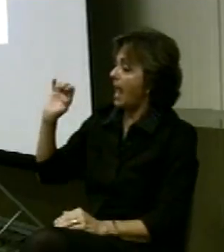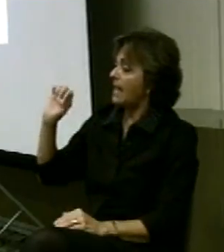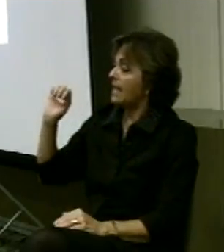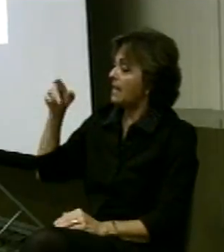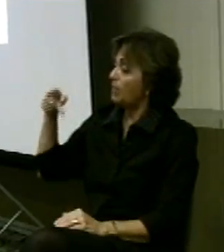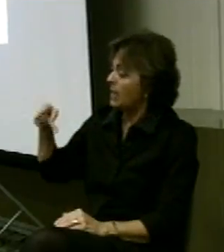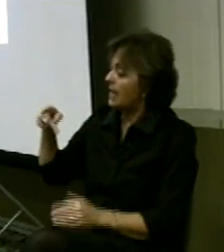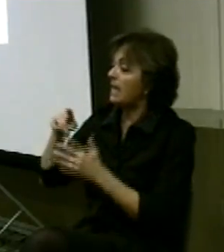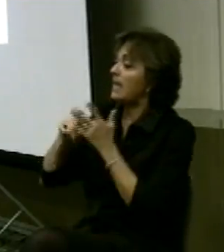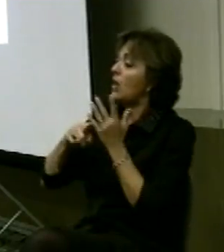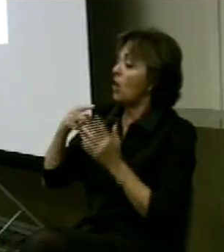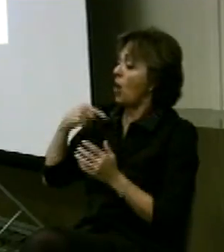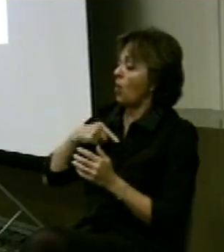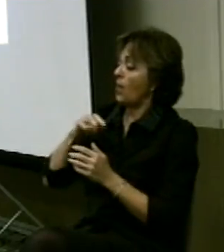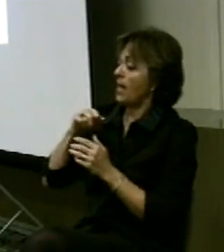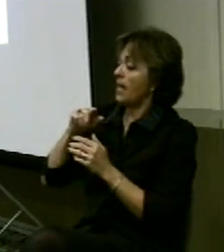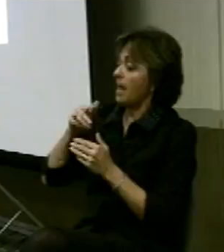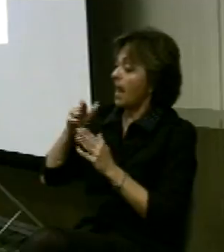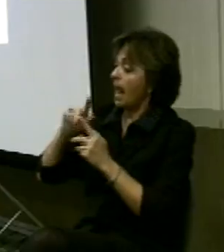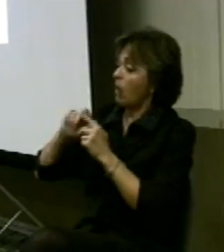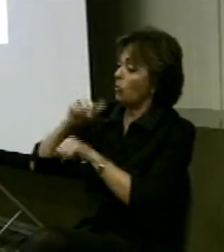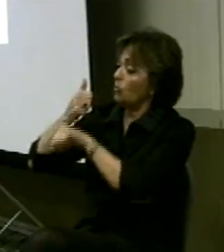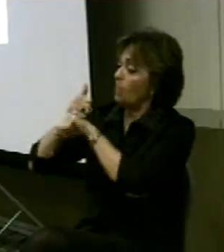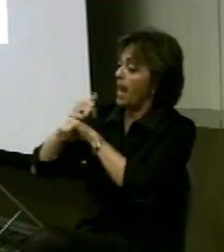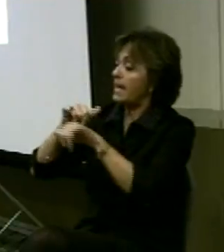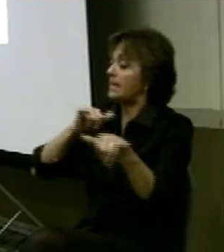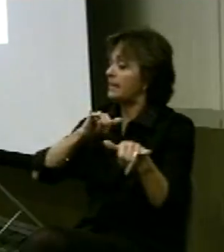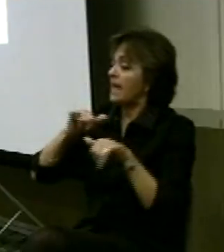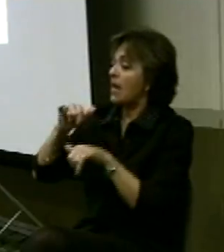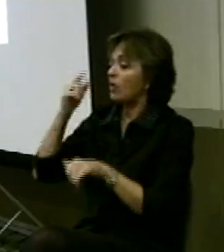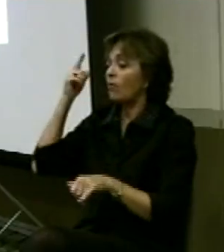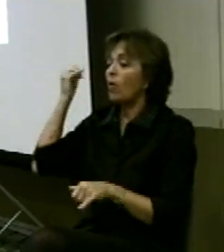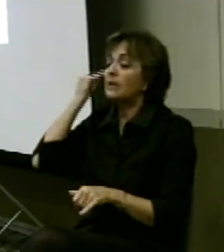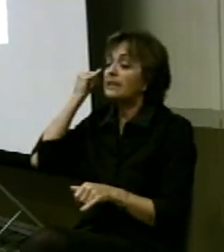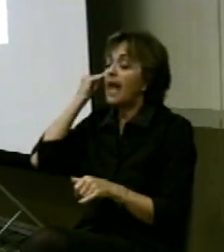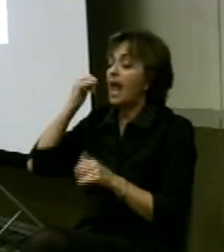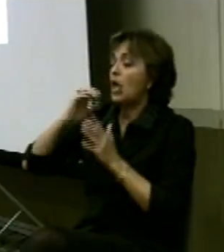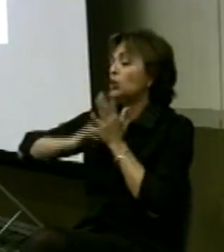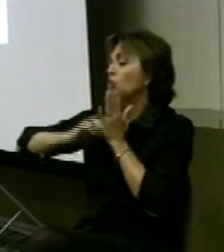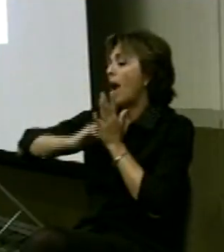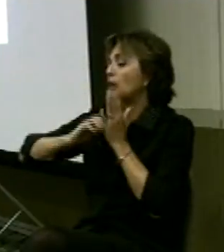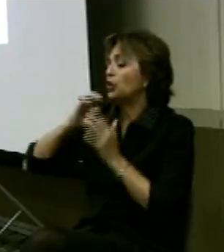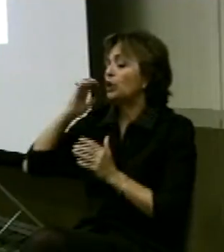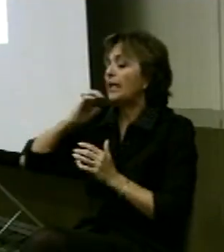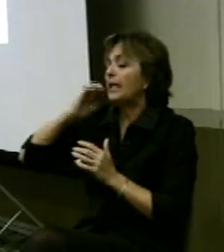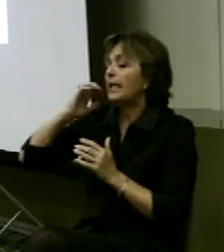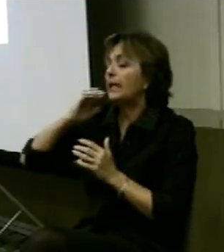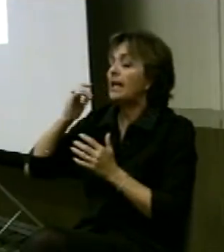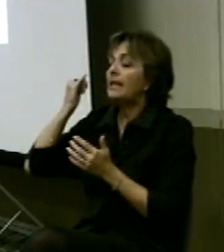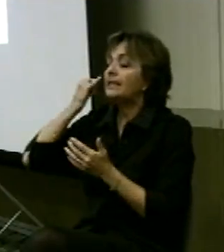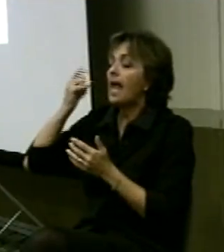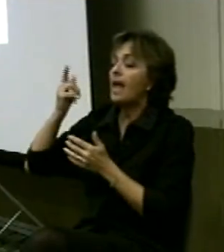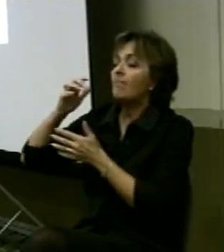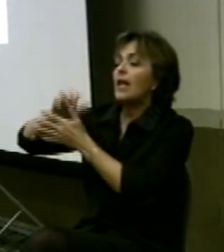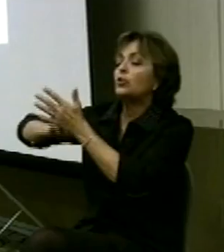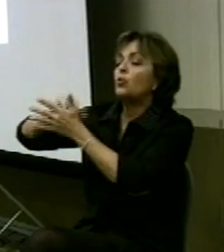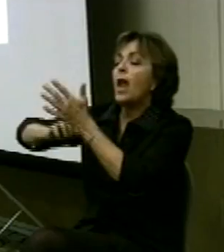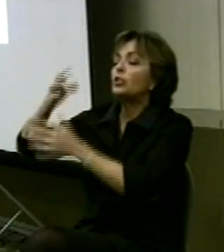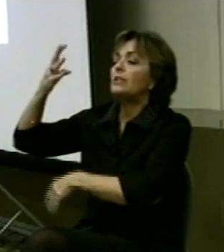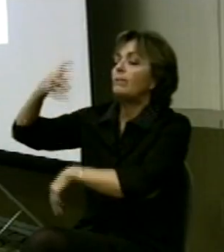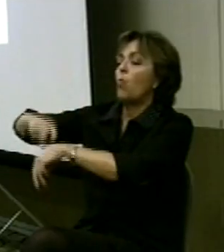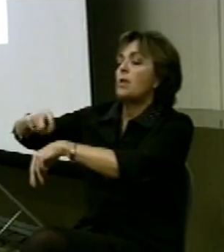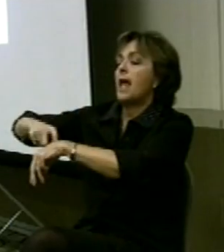to make a standard for what is, like say scratching, regular, so if a student scratches 4